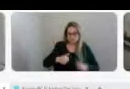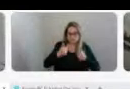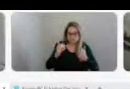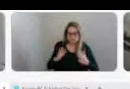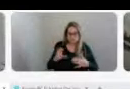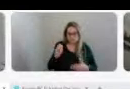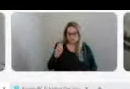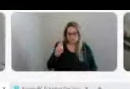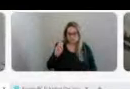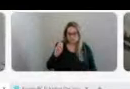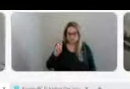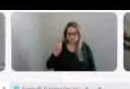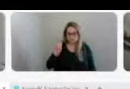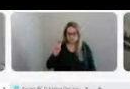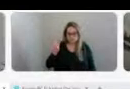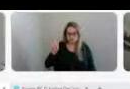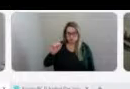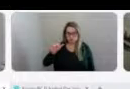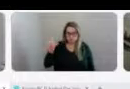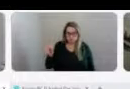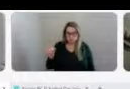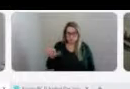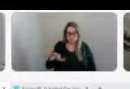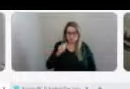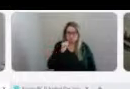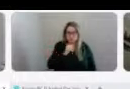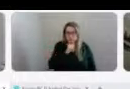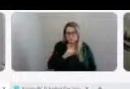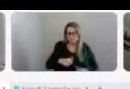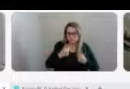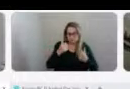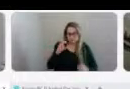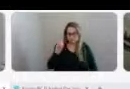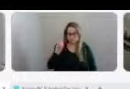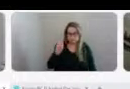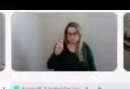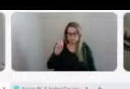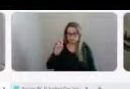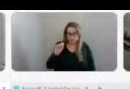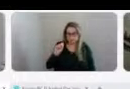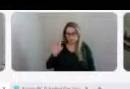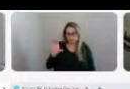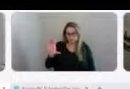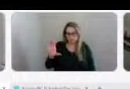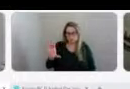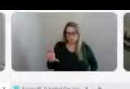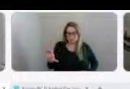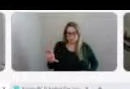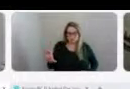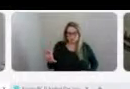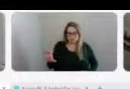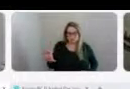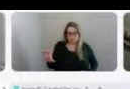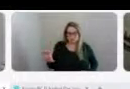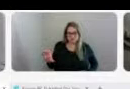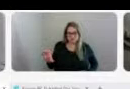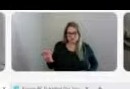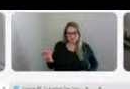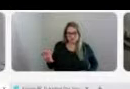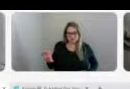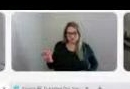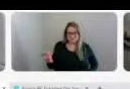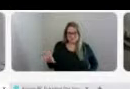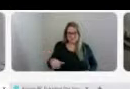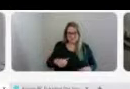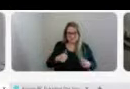oro valley arizona uh i live in oro valley sun city however i